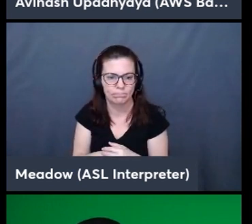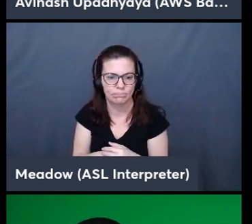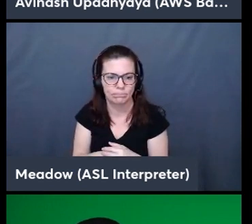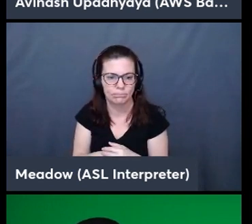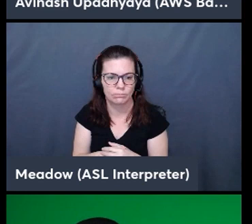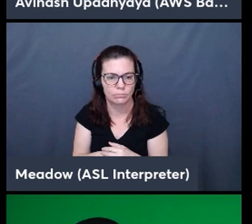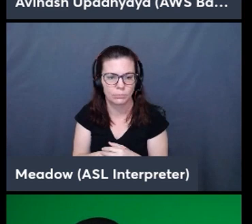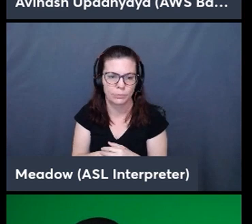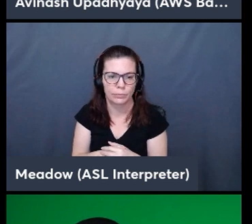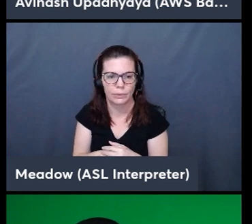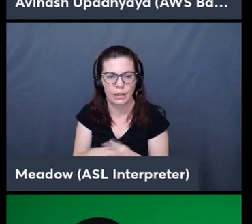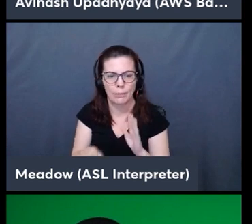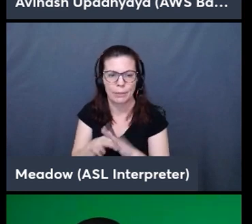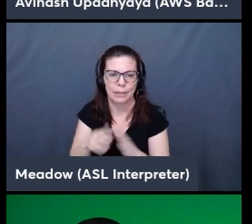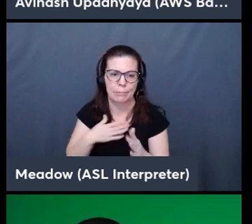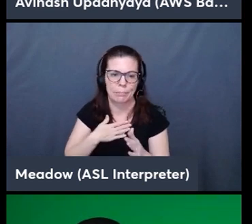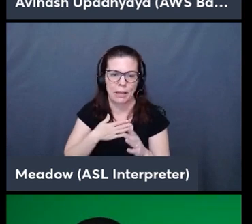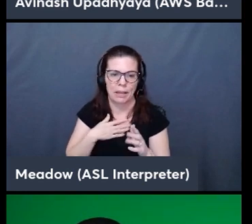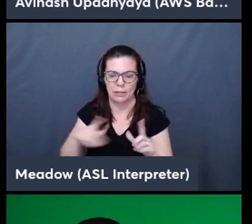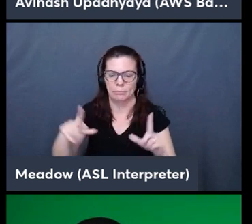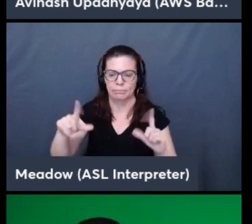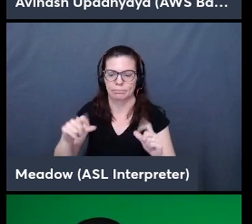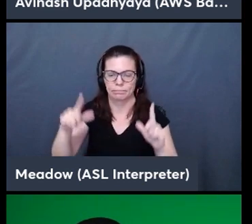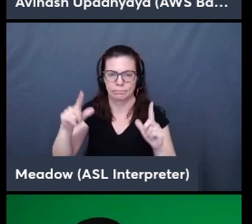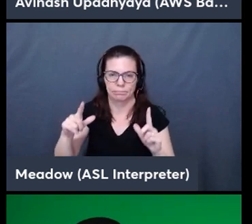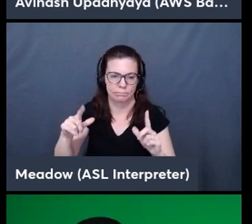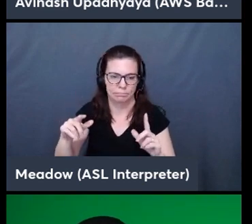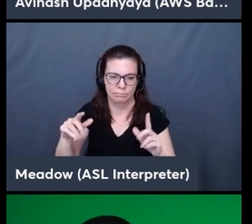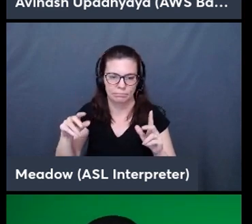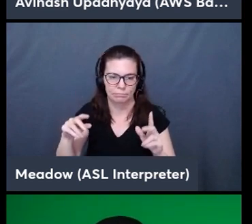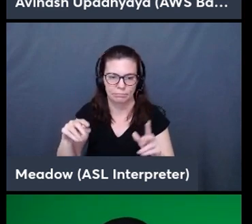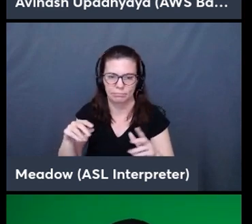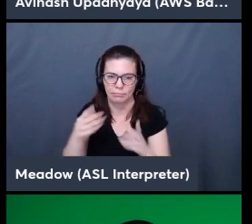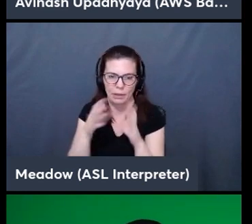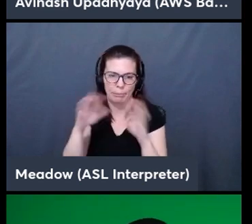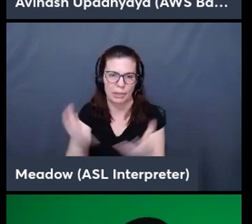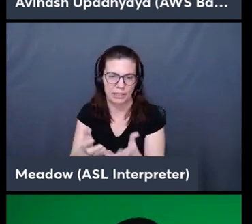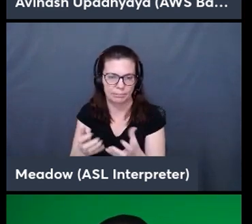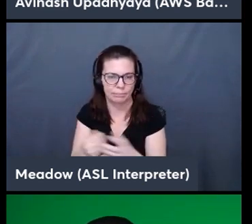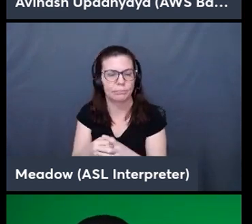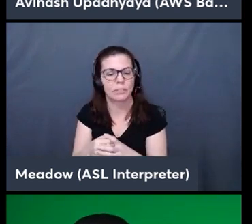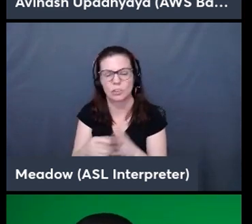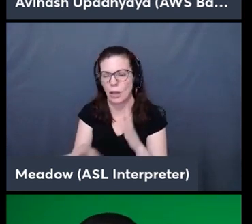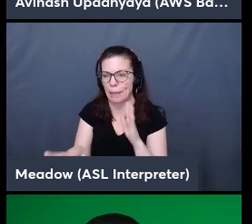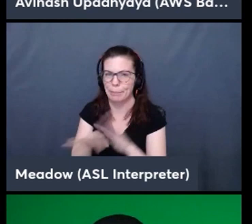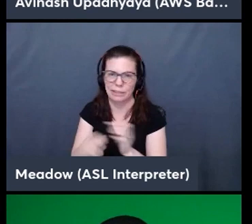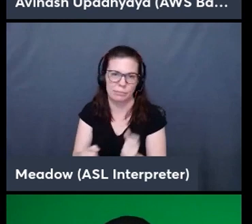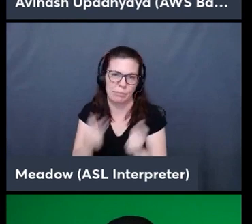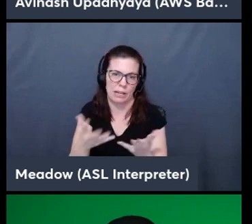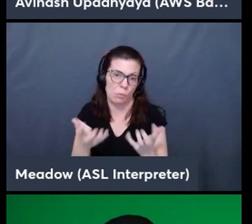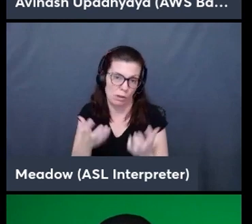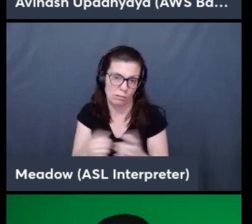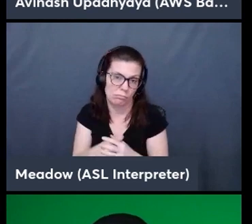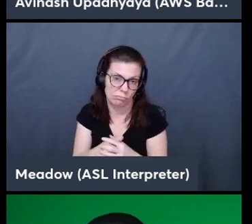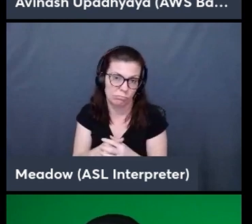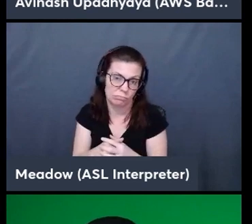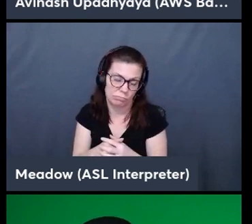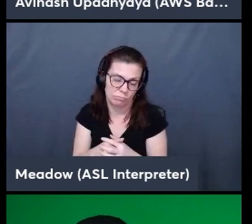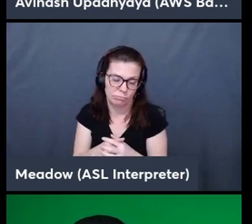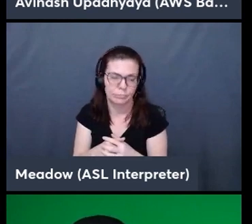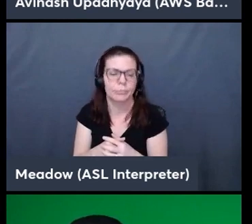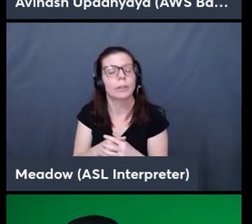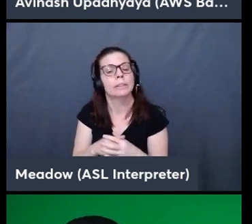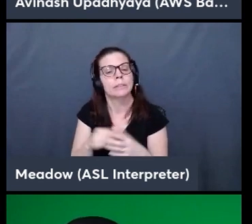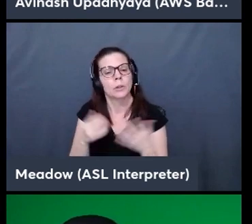let me select one of my snapshots, test snapshot buckets. So I can select as many buckets as I want. But as